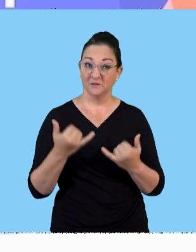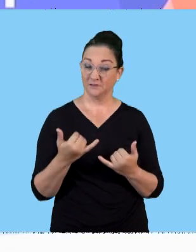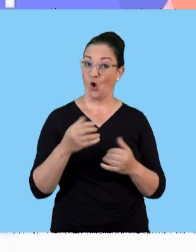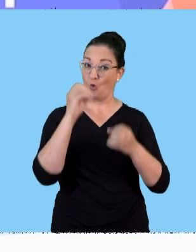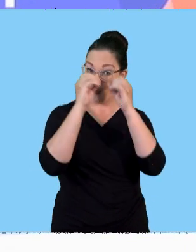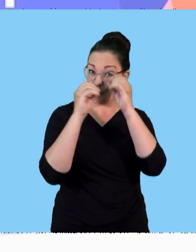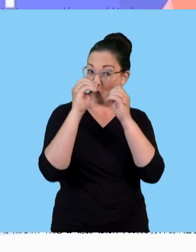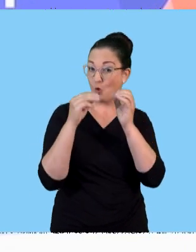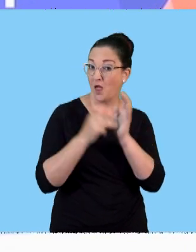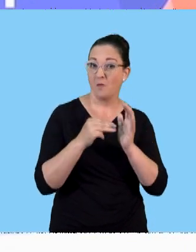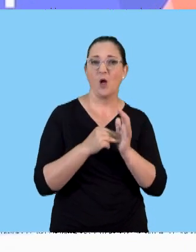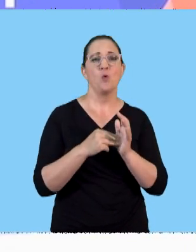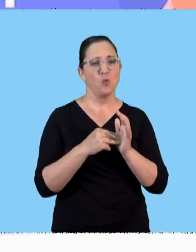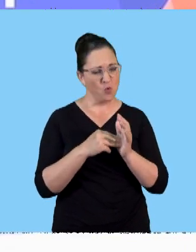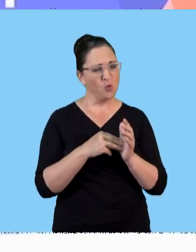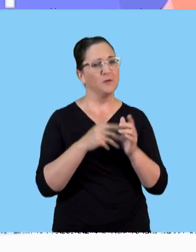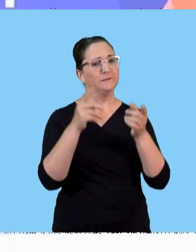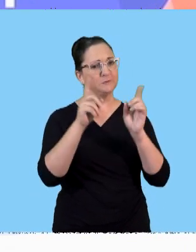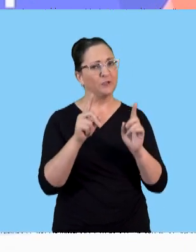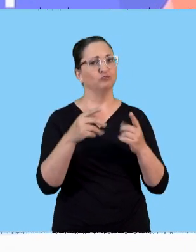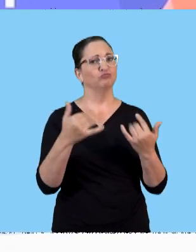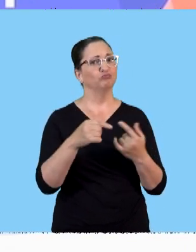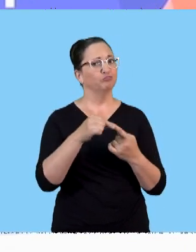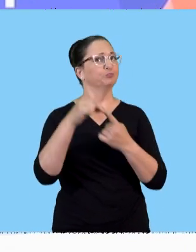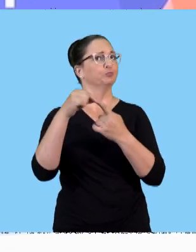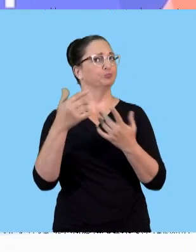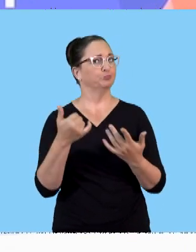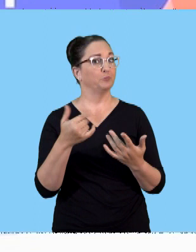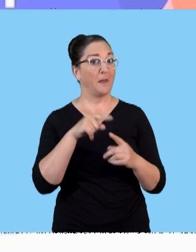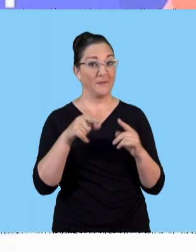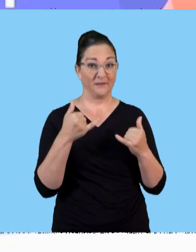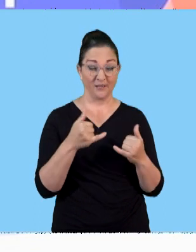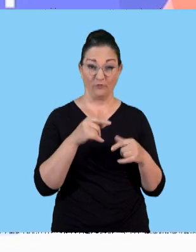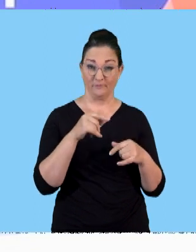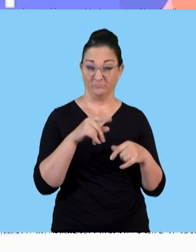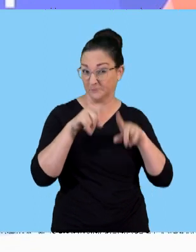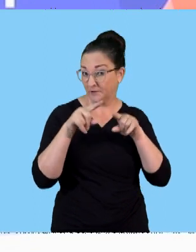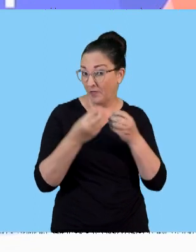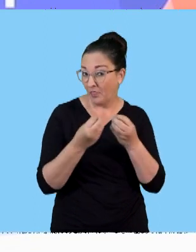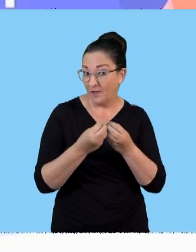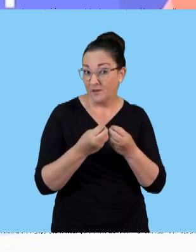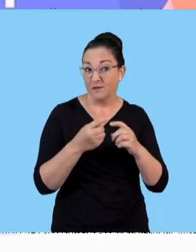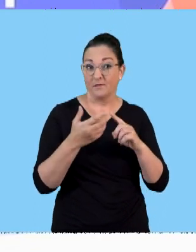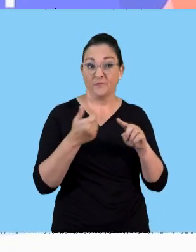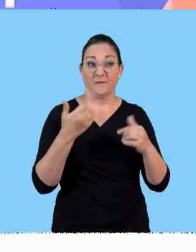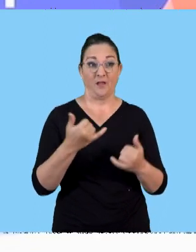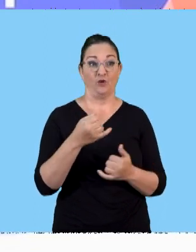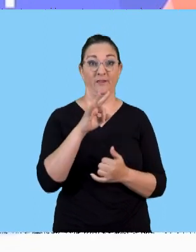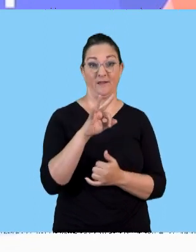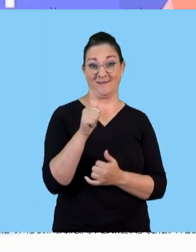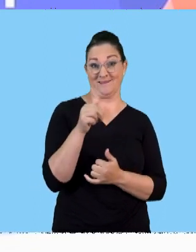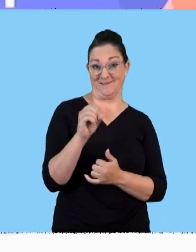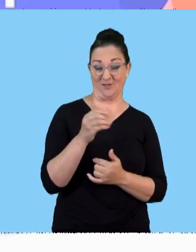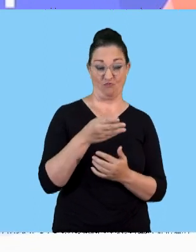of Google Maps that make it unique and helpful for the users. These features include 360 street